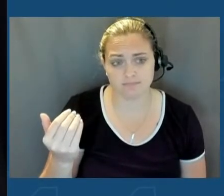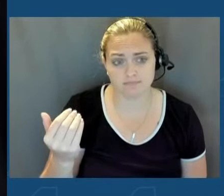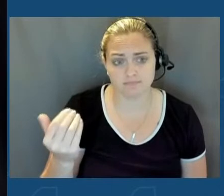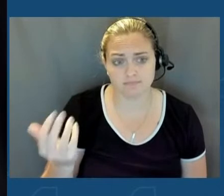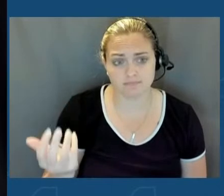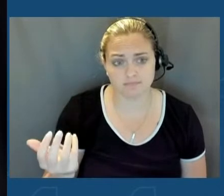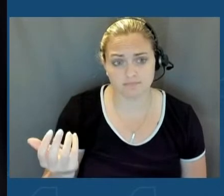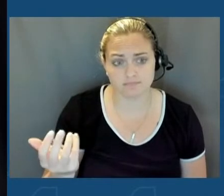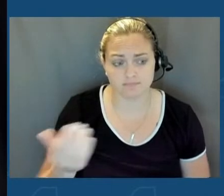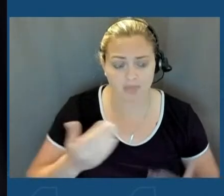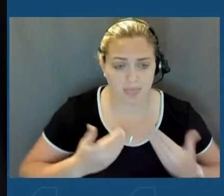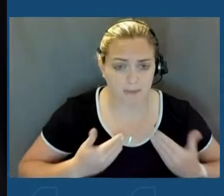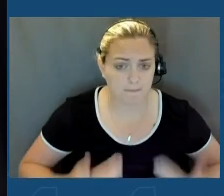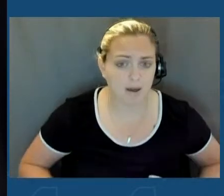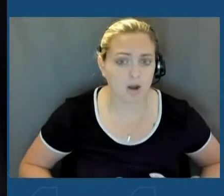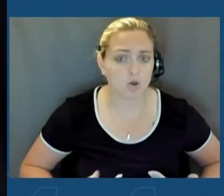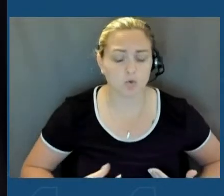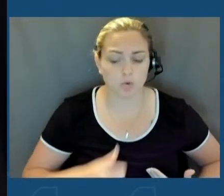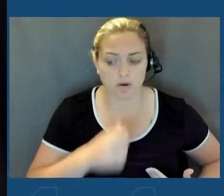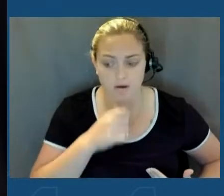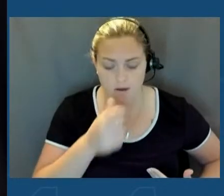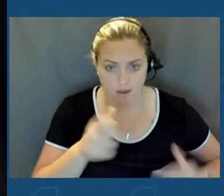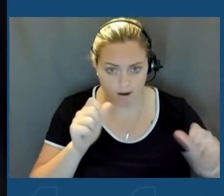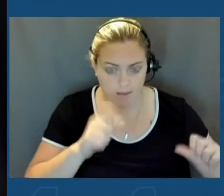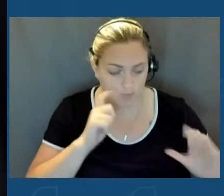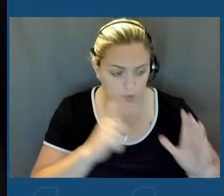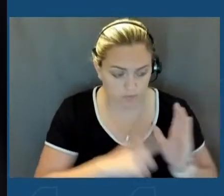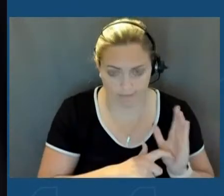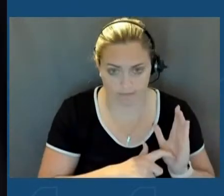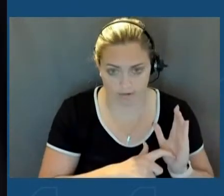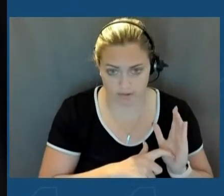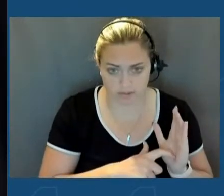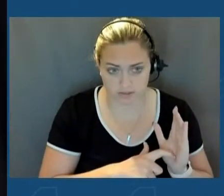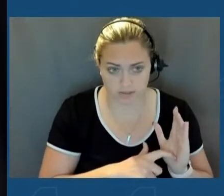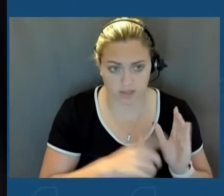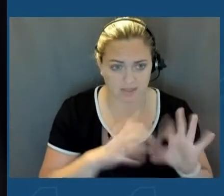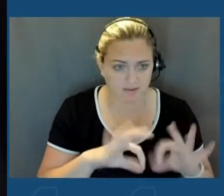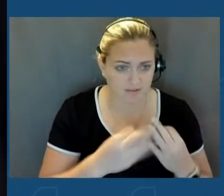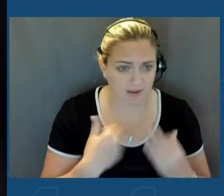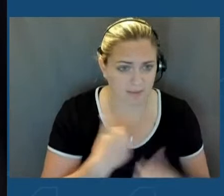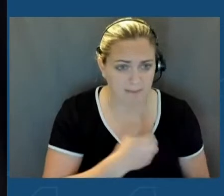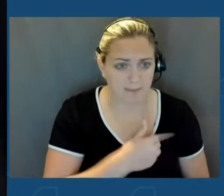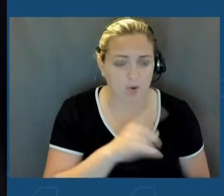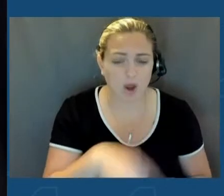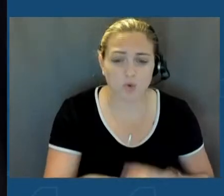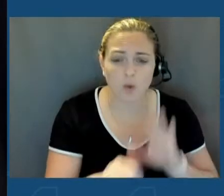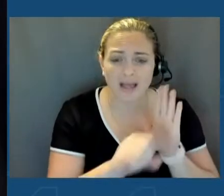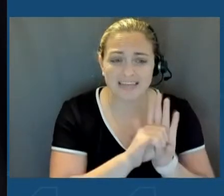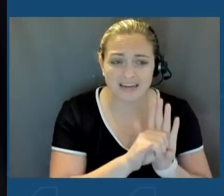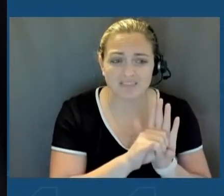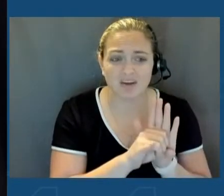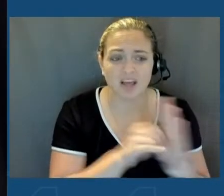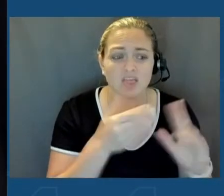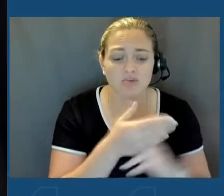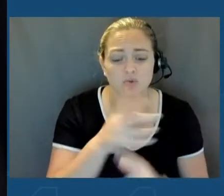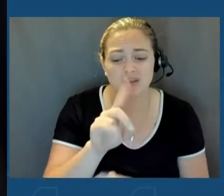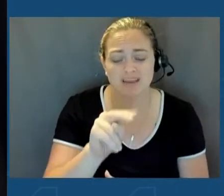Their bodies were so unrecognizable that their family members had to identify them through